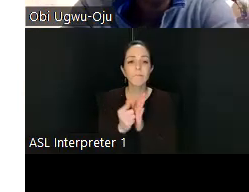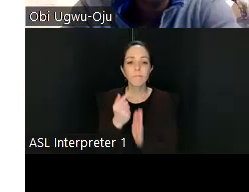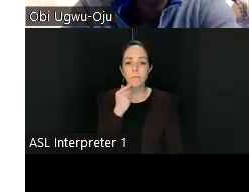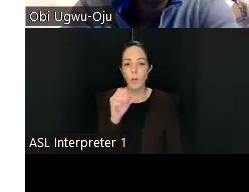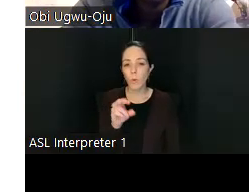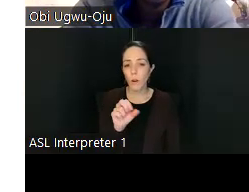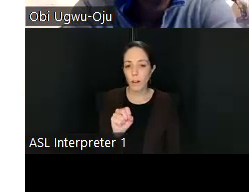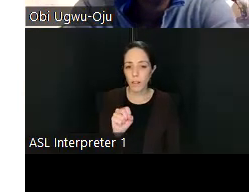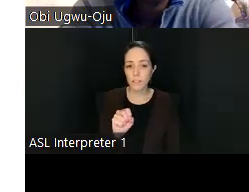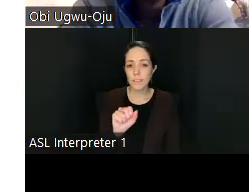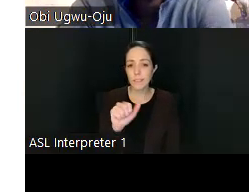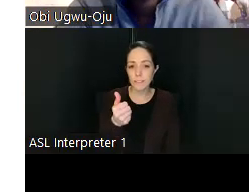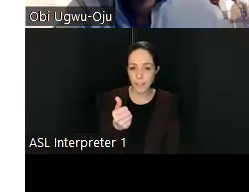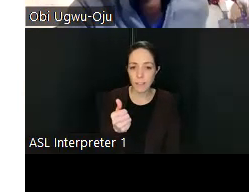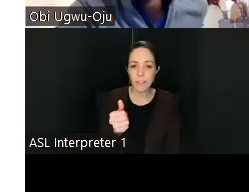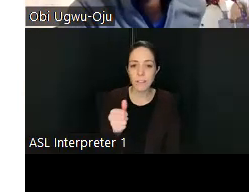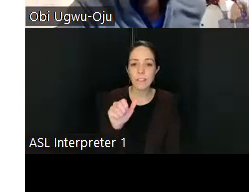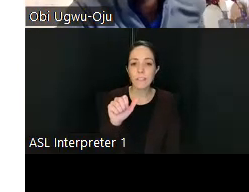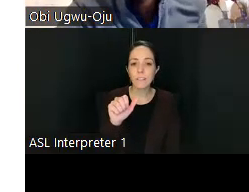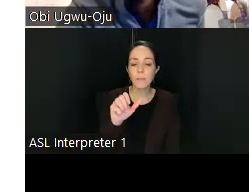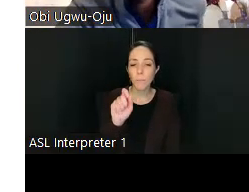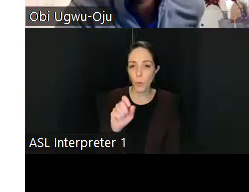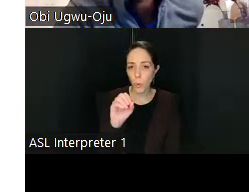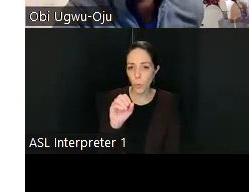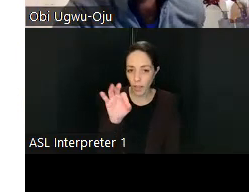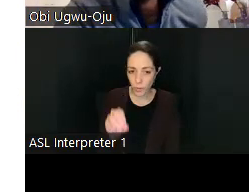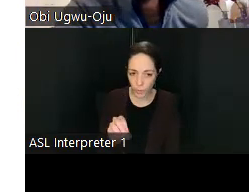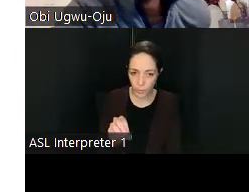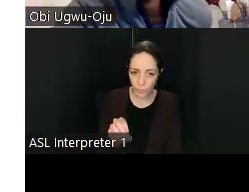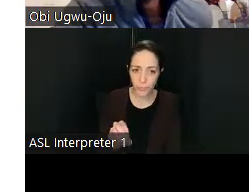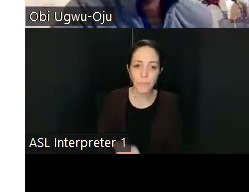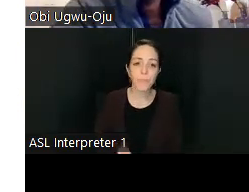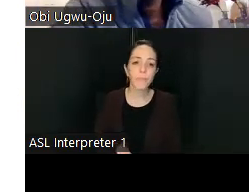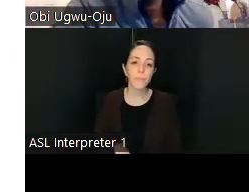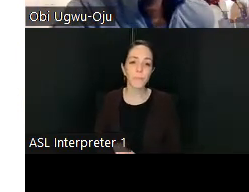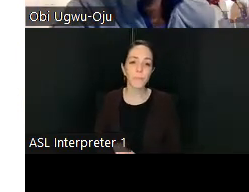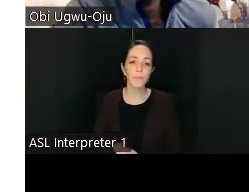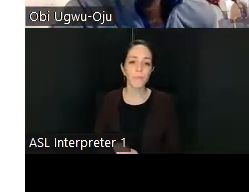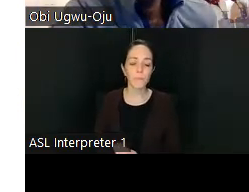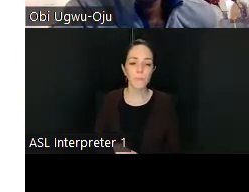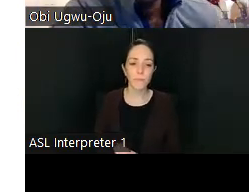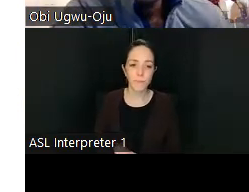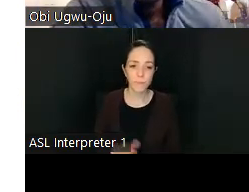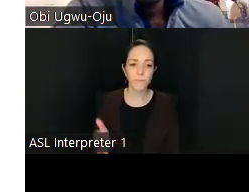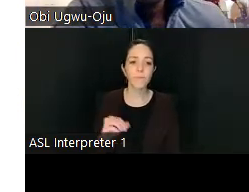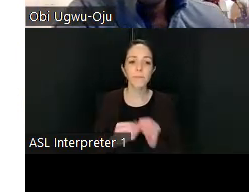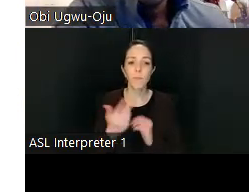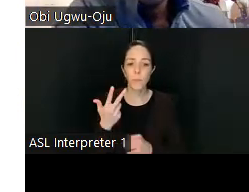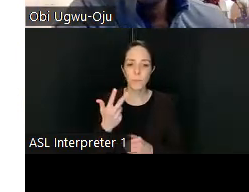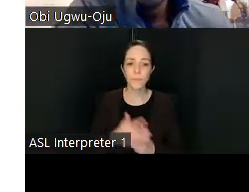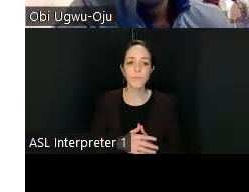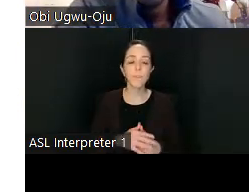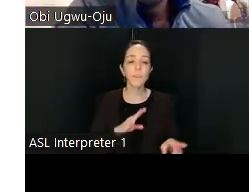10.090, prohibited acts by employers against jurors, notice to jurors, remedy for violations. And subpoint 3, board